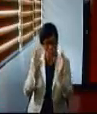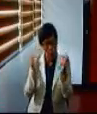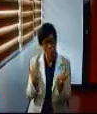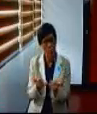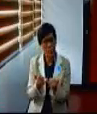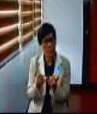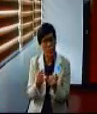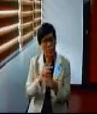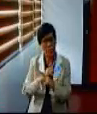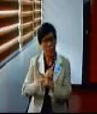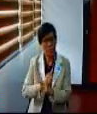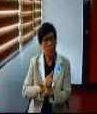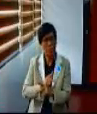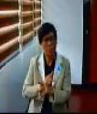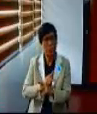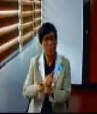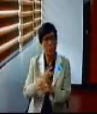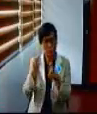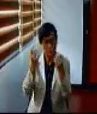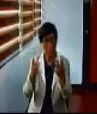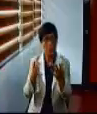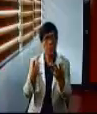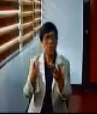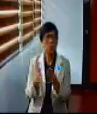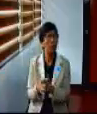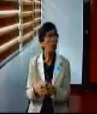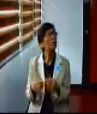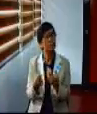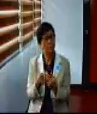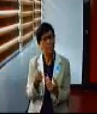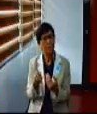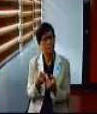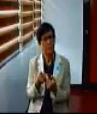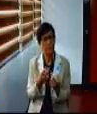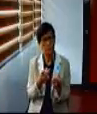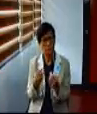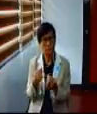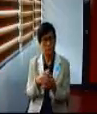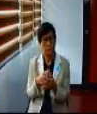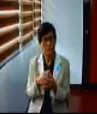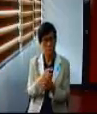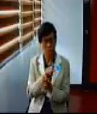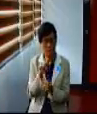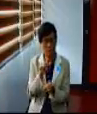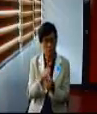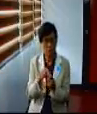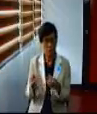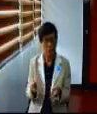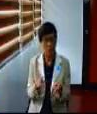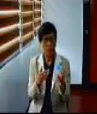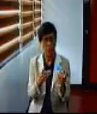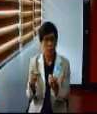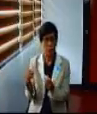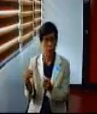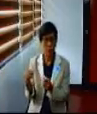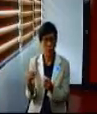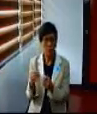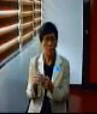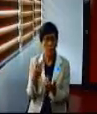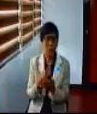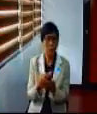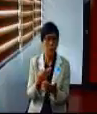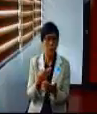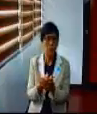companies mitigate harm? Well, fairly simply, to do it in exactly the way they would have done in any financial or